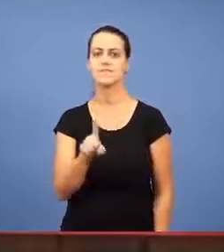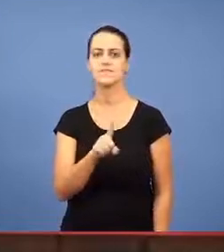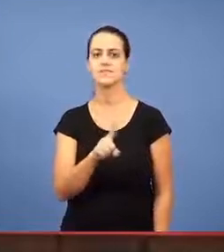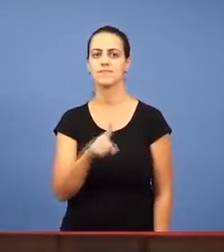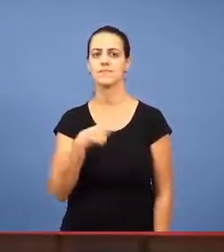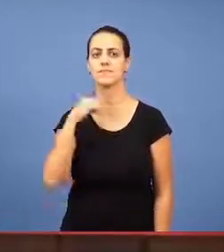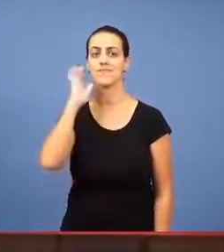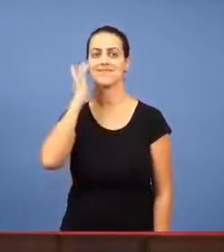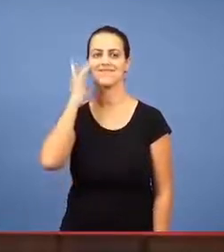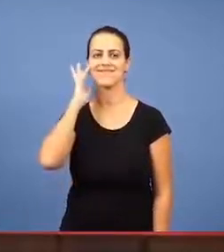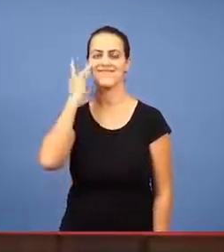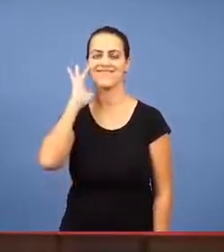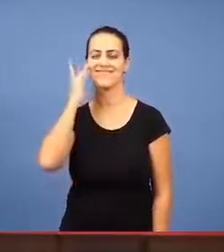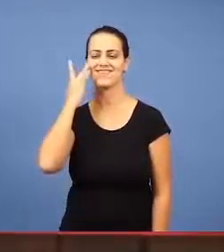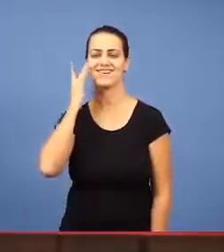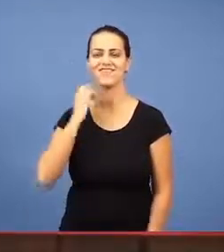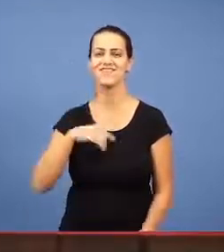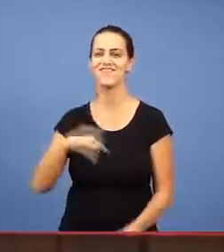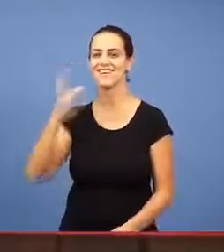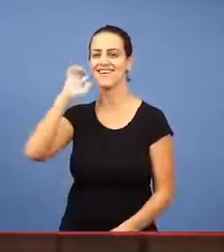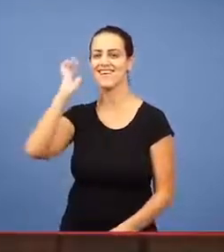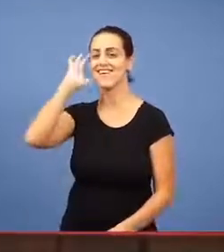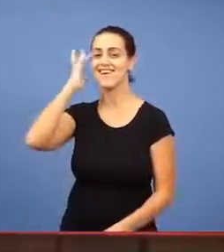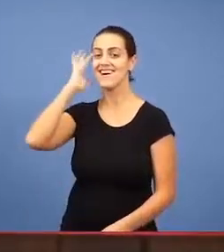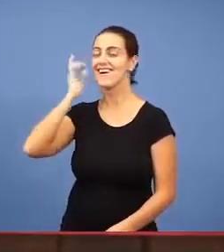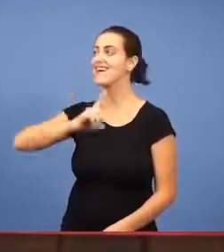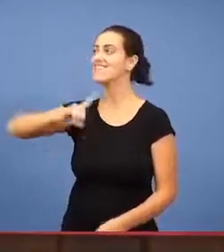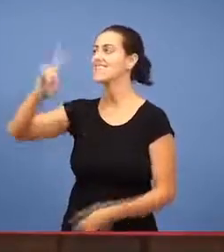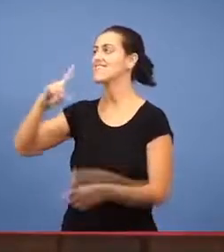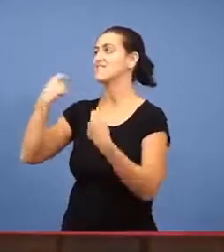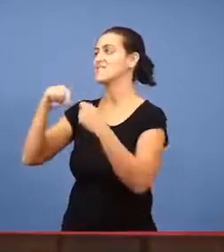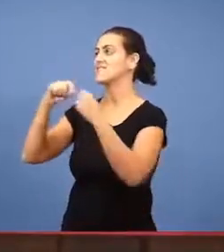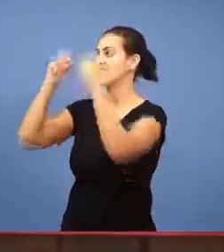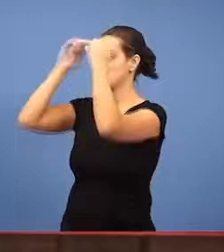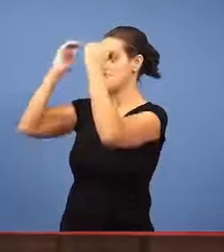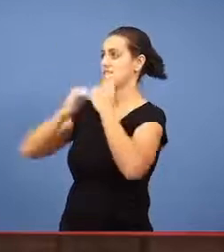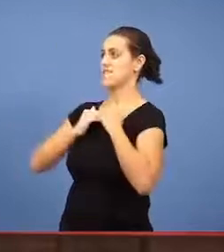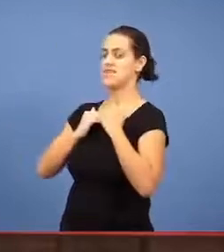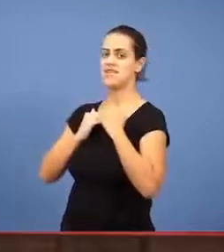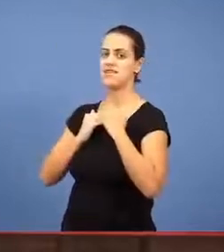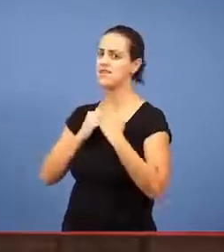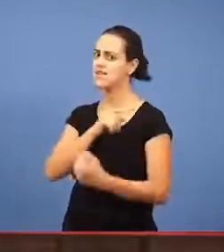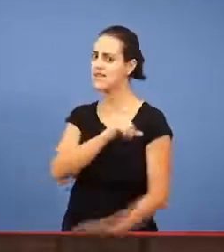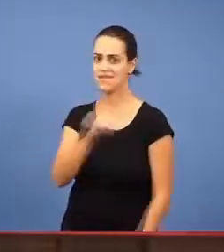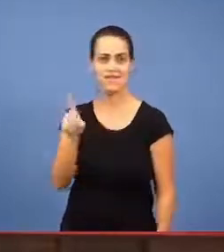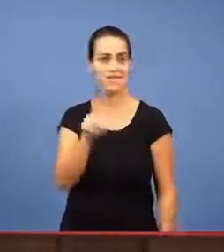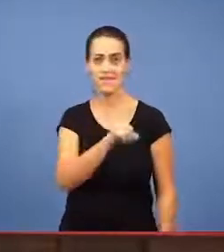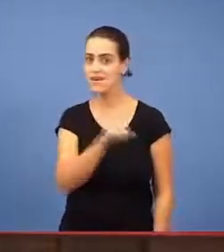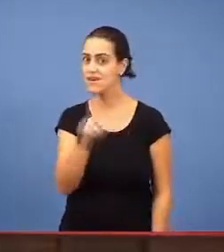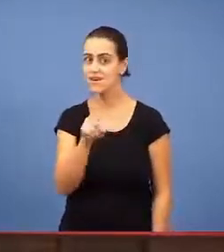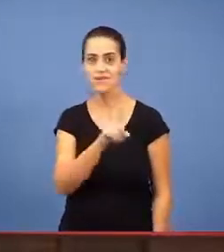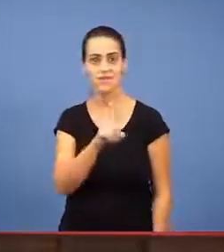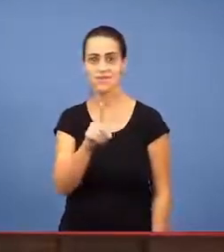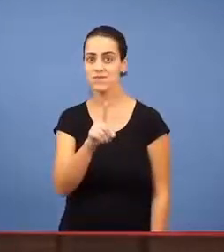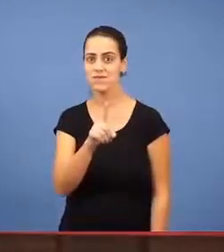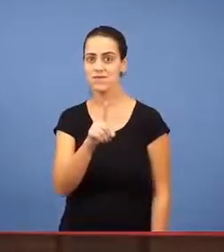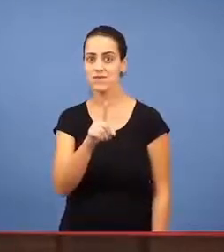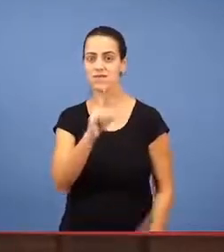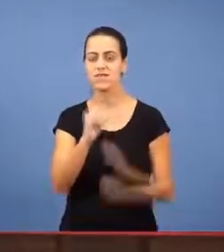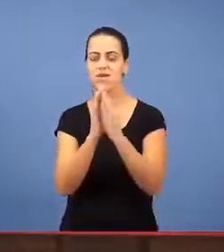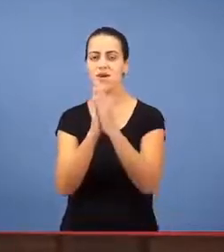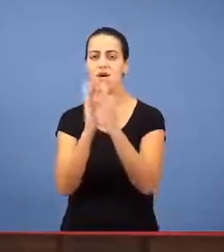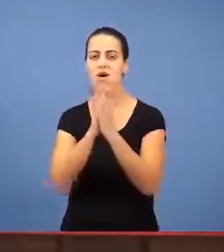reasoning does not command what God wants to do. God does not go according to man's reasoning.